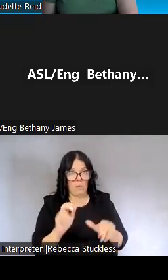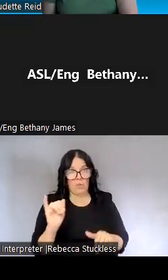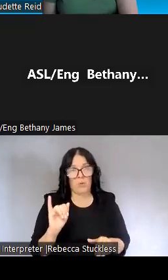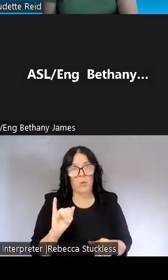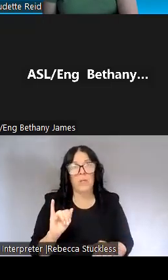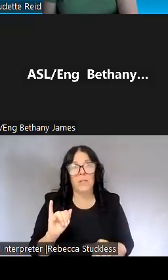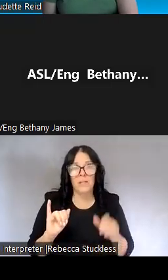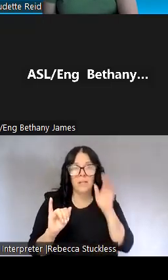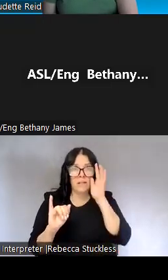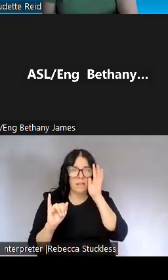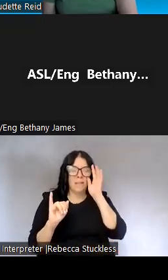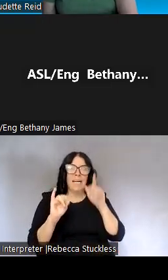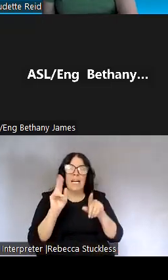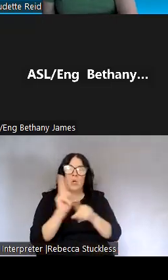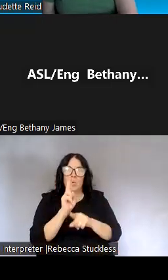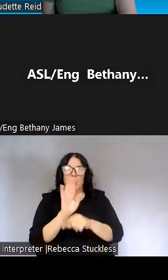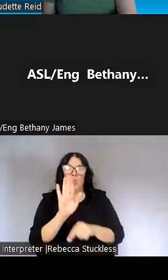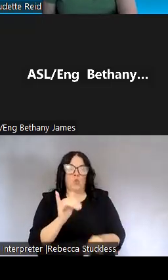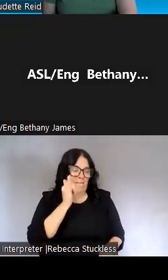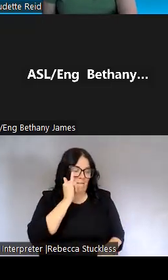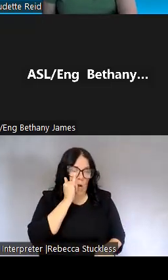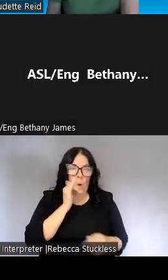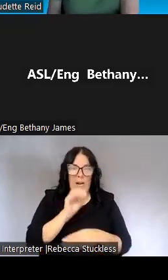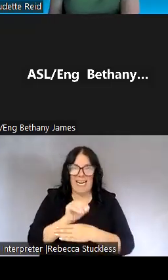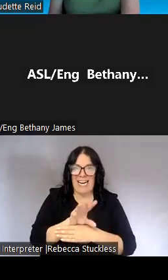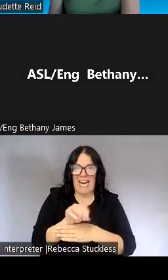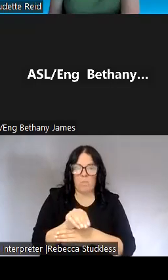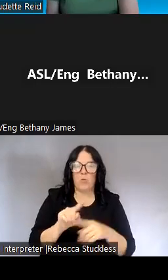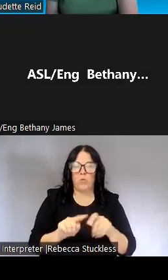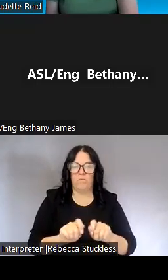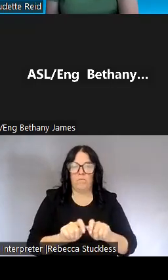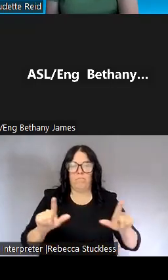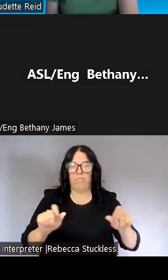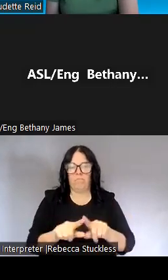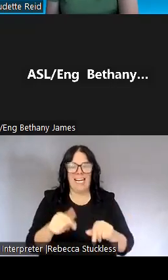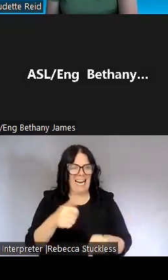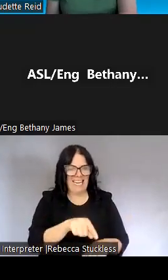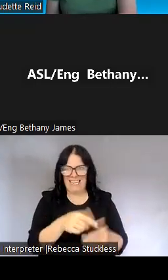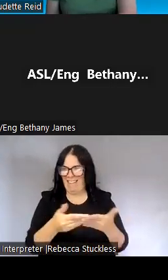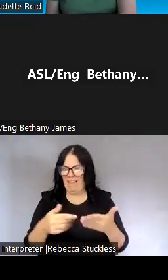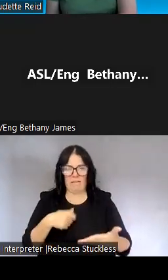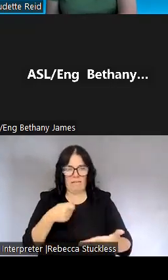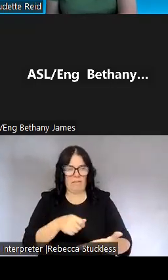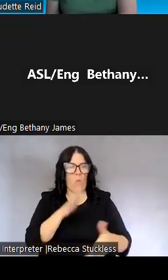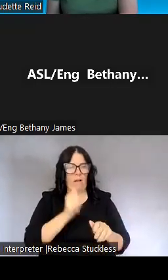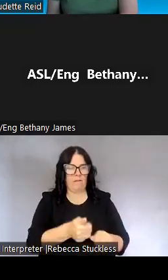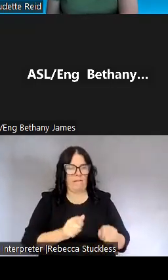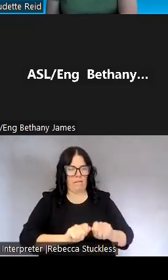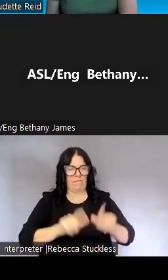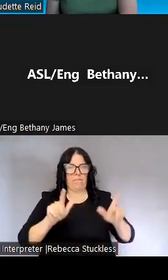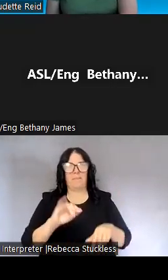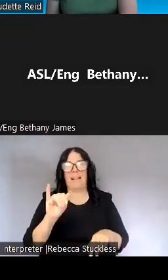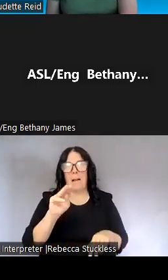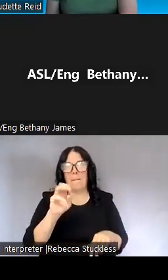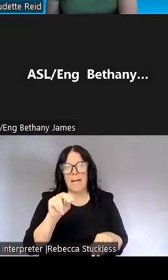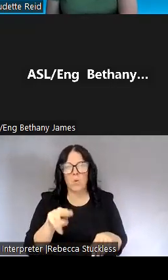And it uses the camera on your iPhone to increase the size of any physical object you point at it, like a menu